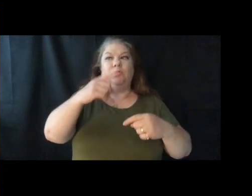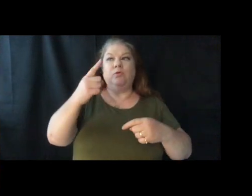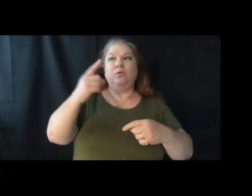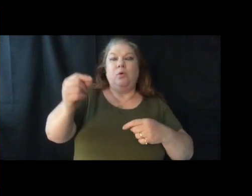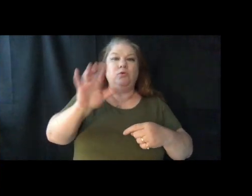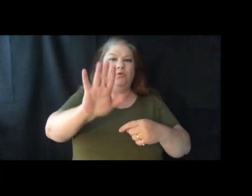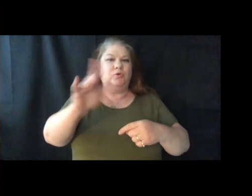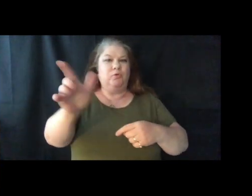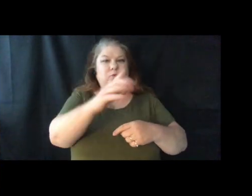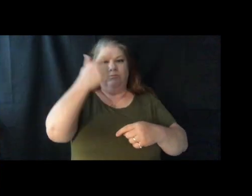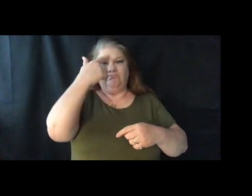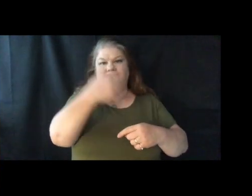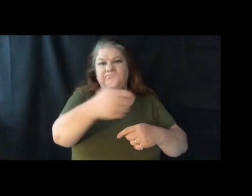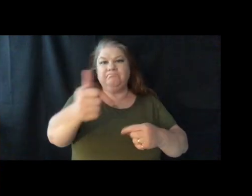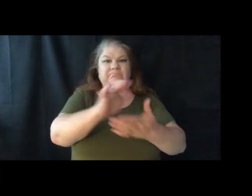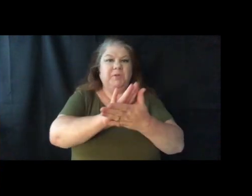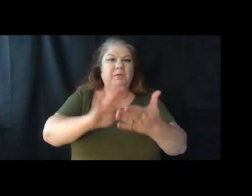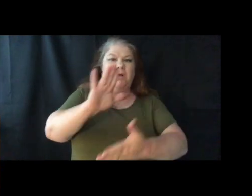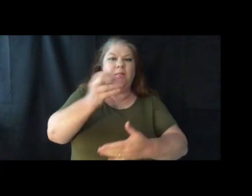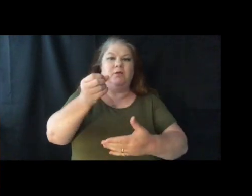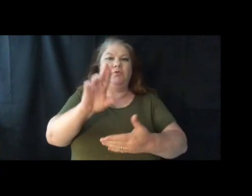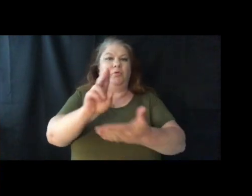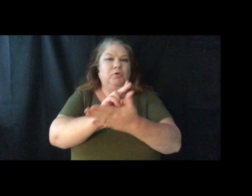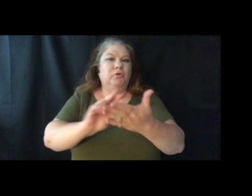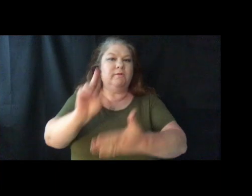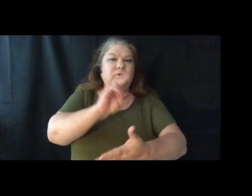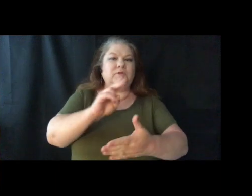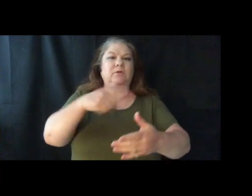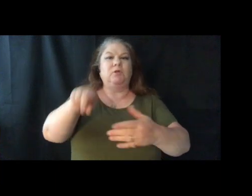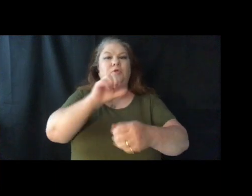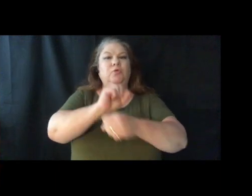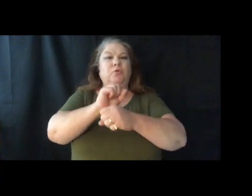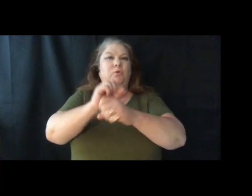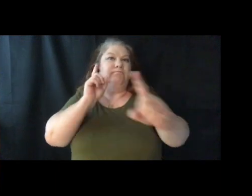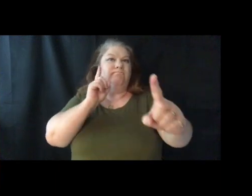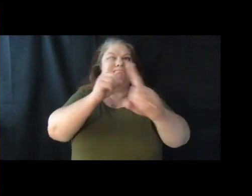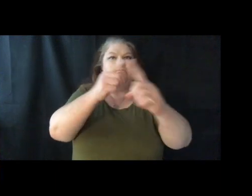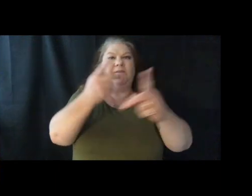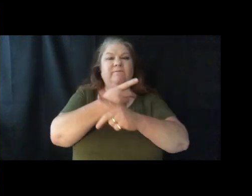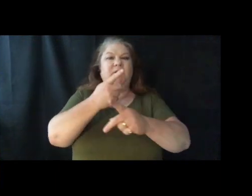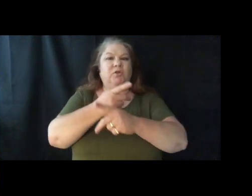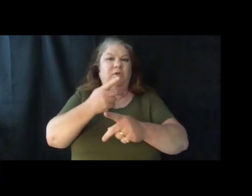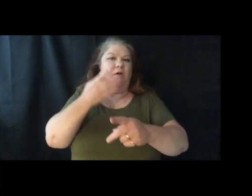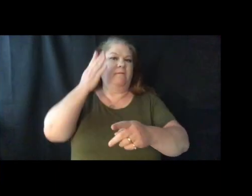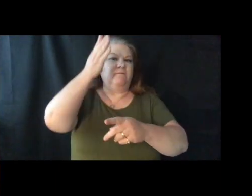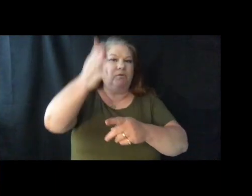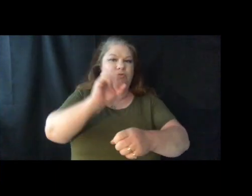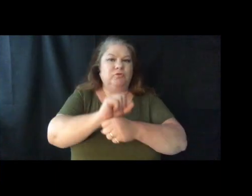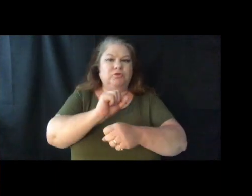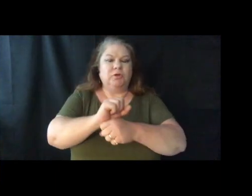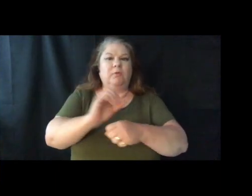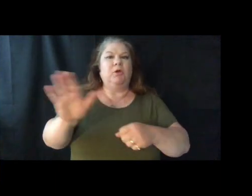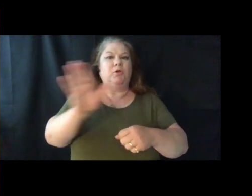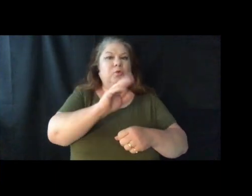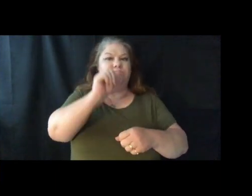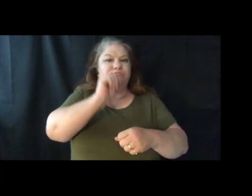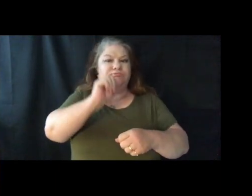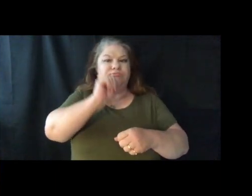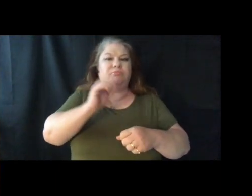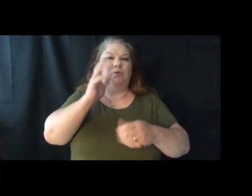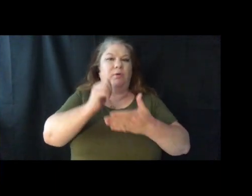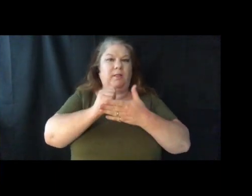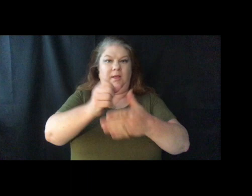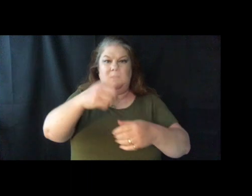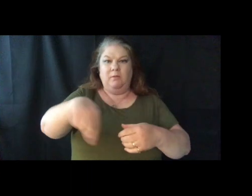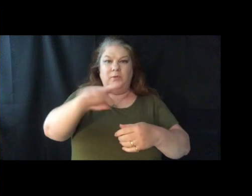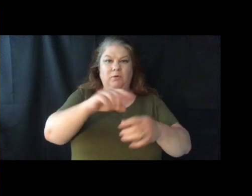of your choice and or the university and as you work to determine your career goal. Your fortitude will continue to allow